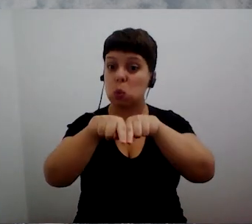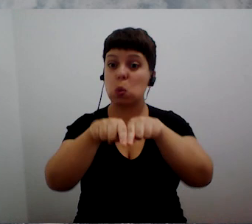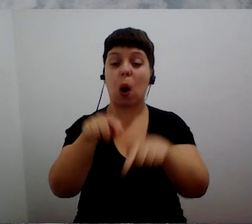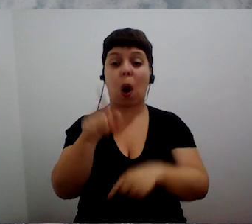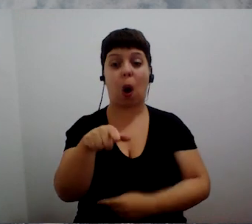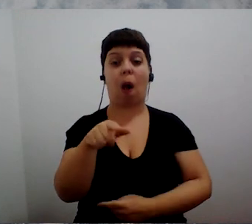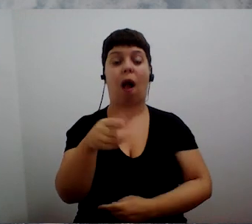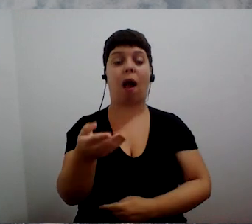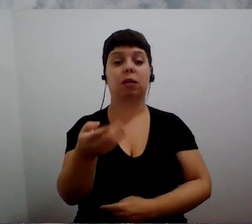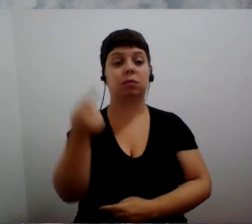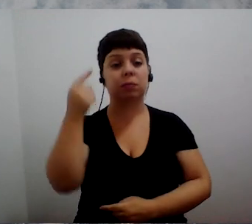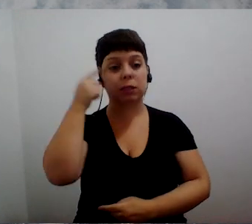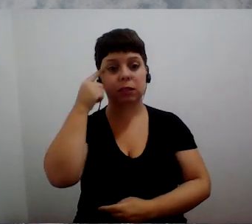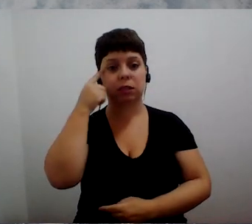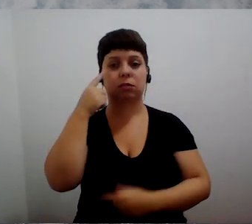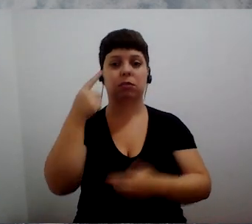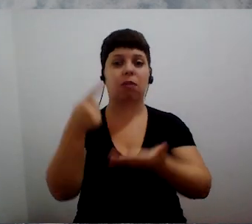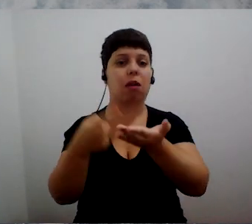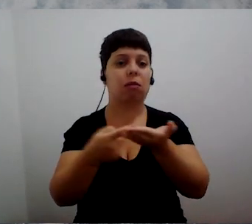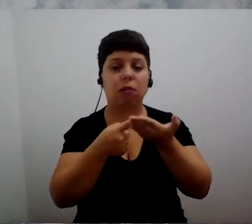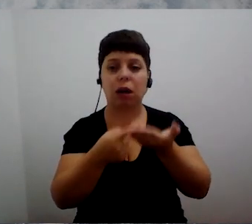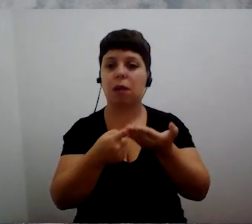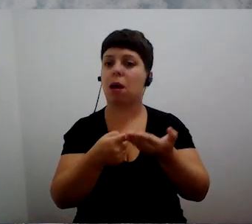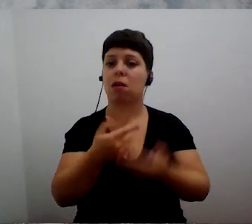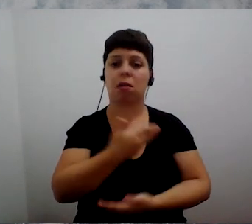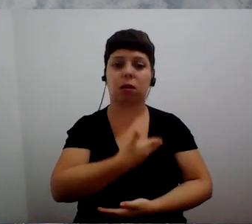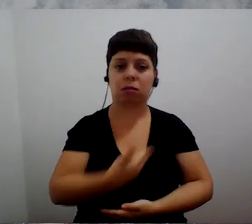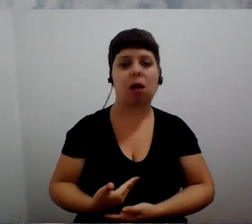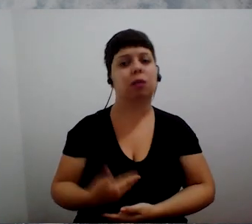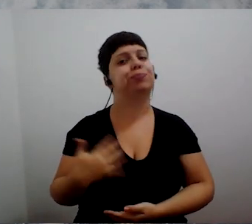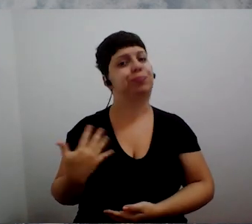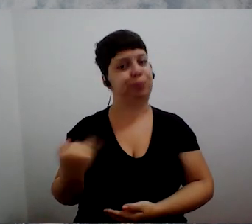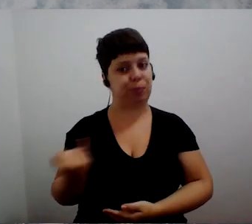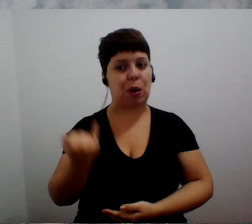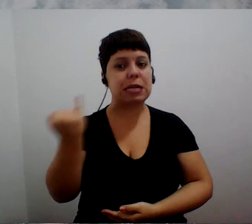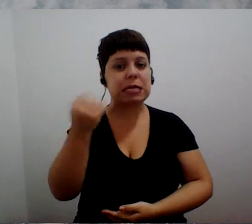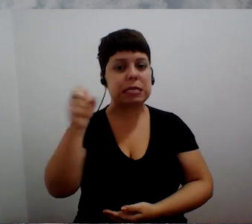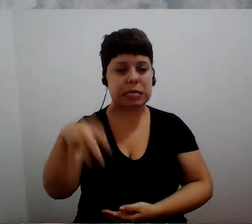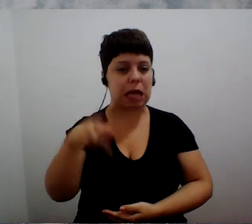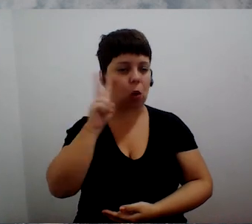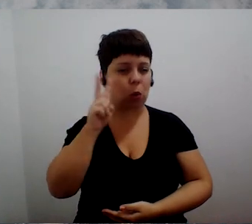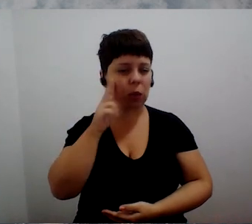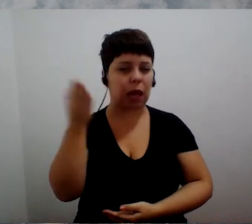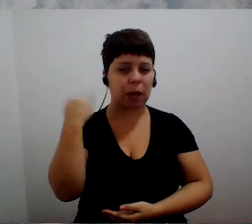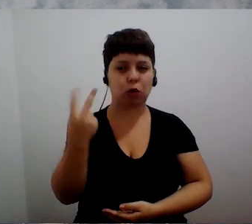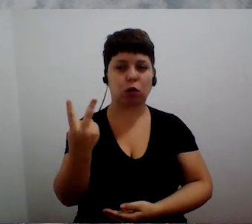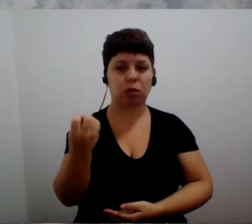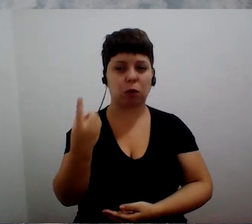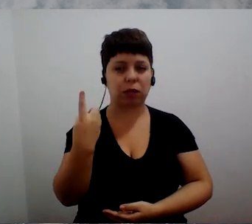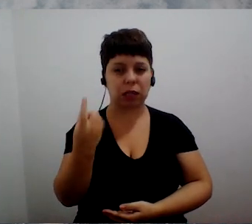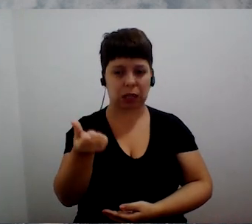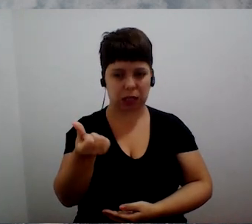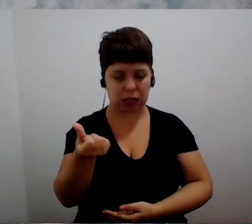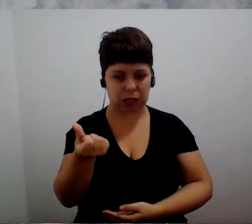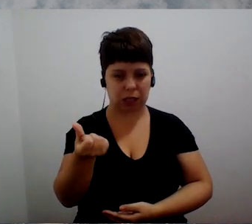in the beginning. And those kind of partnership, considering agreements between governments, is